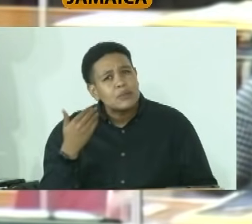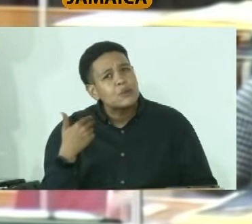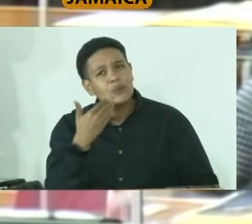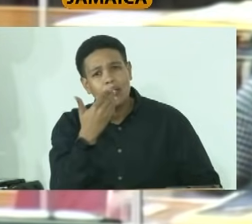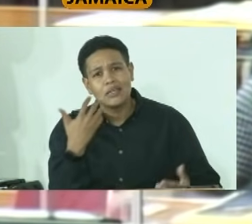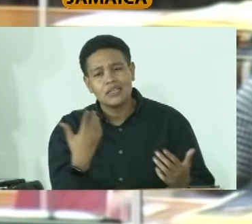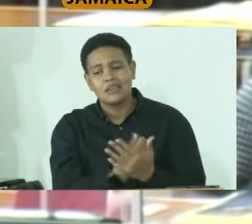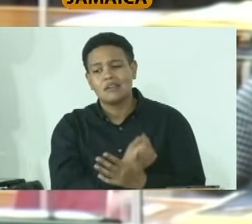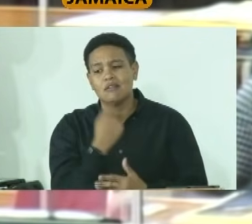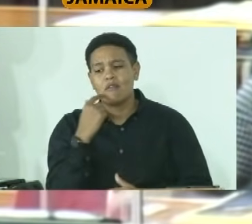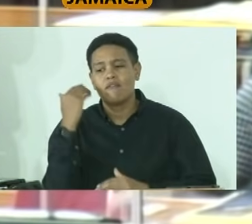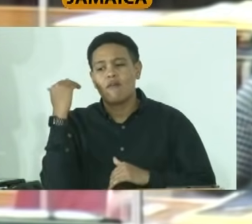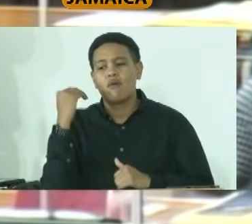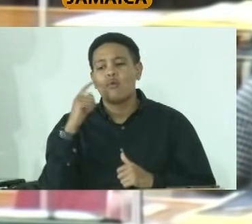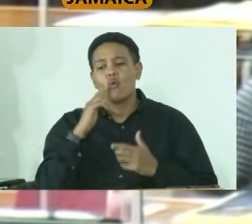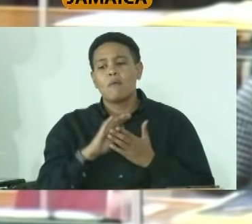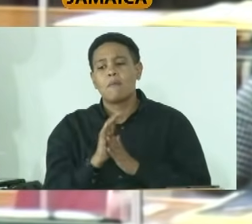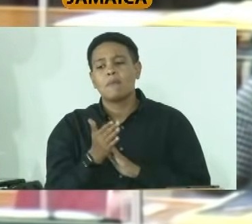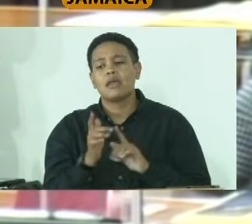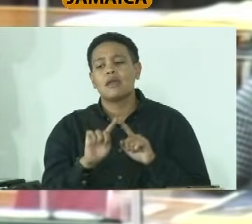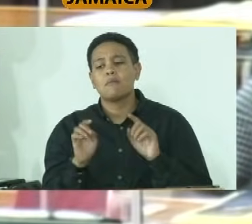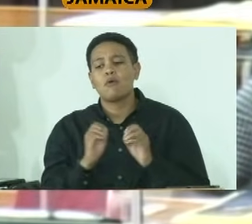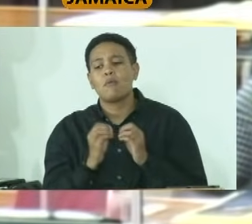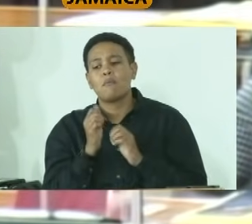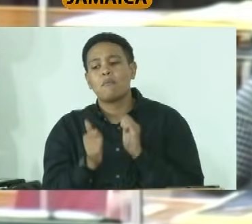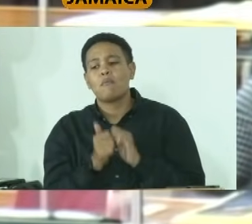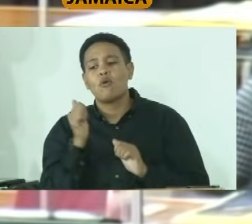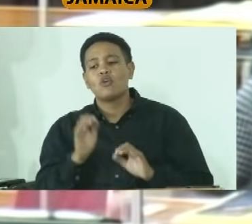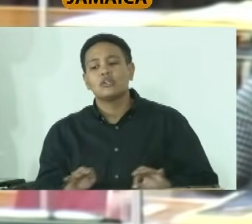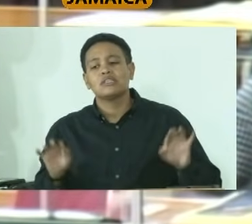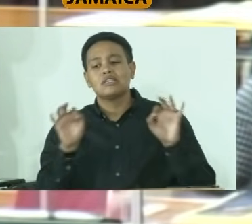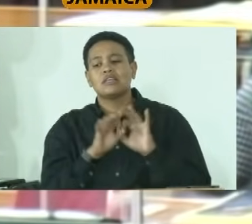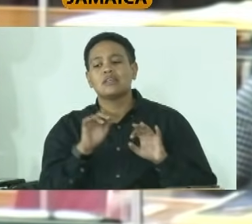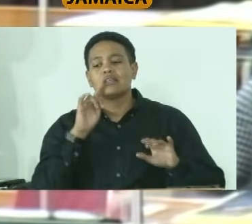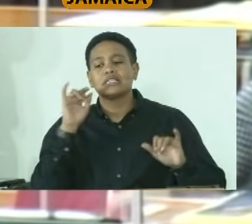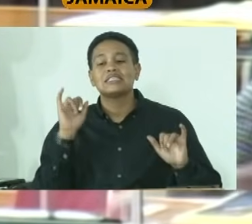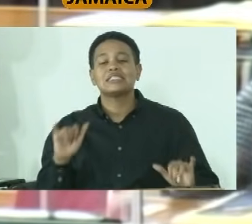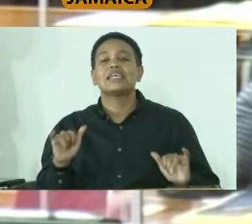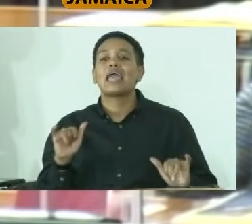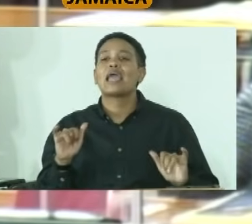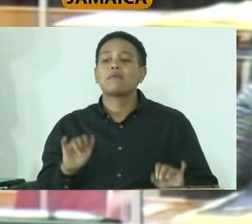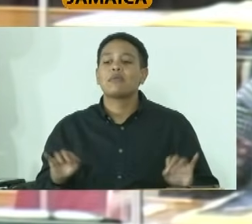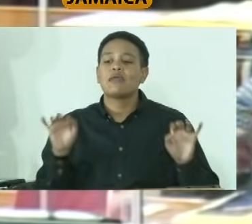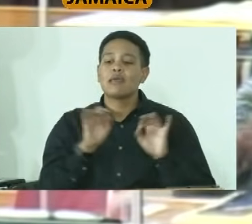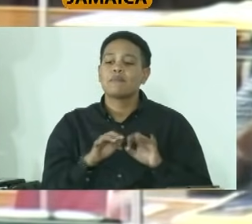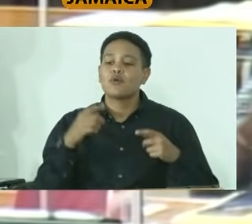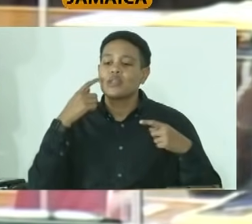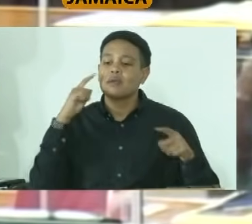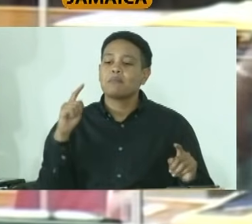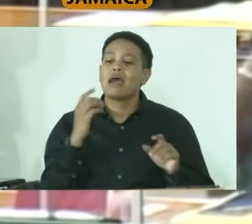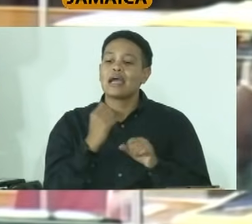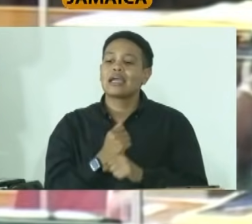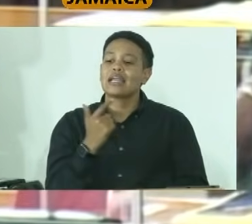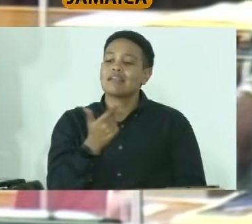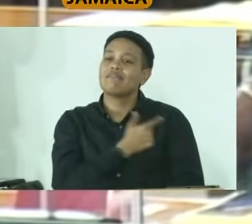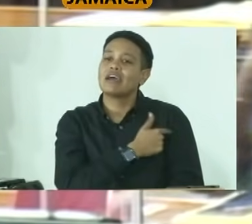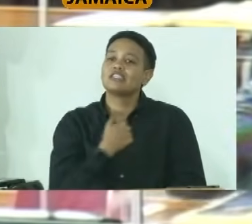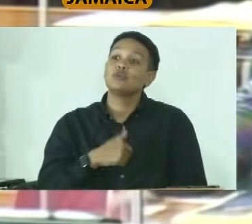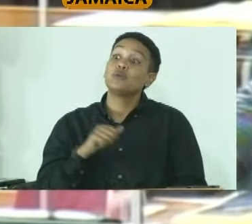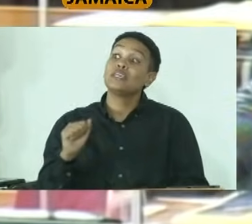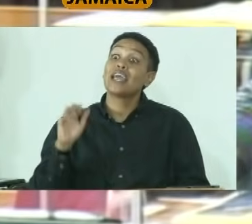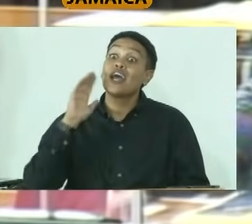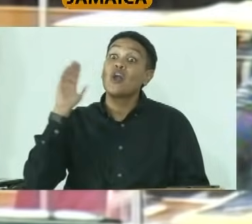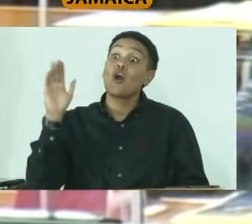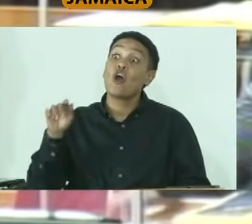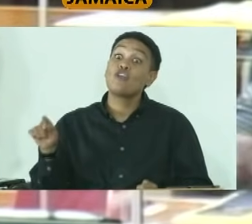hope, of peace, but most importantly, of the importance of getting the vaccine so that we can all